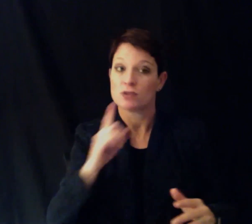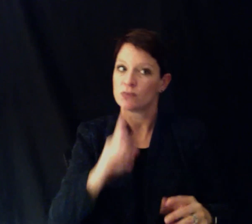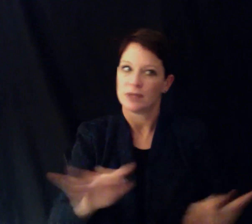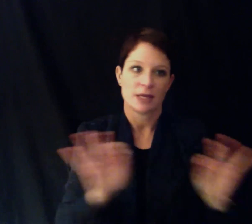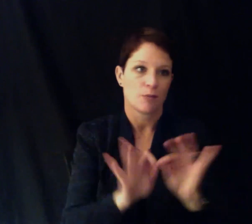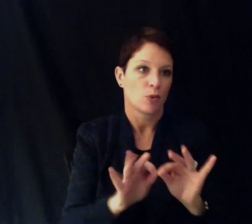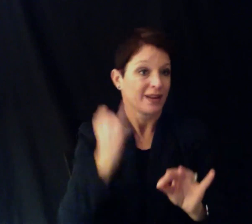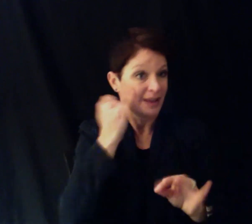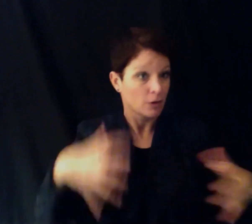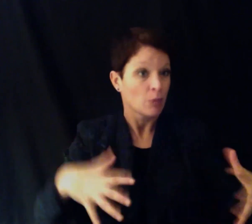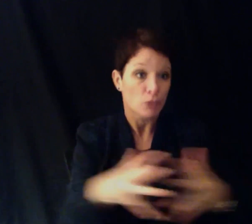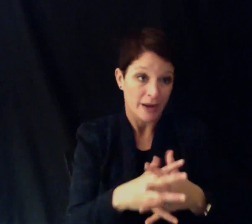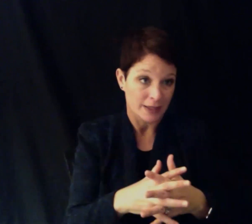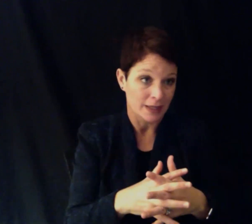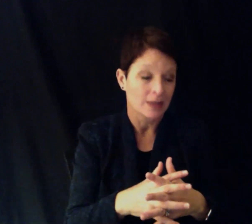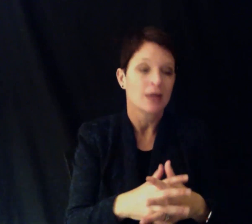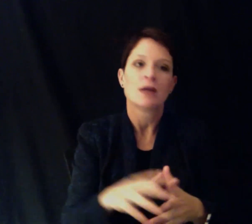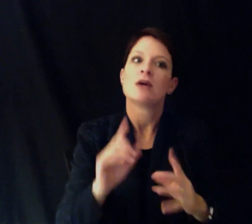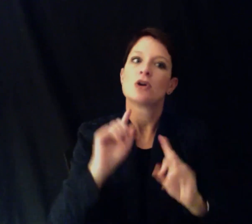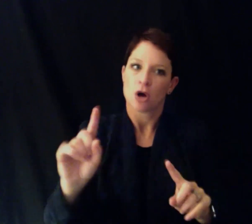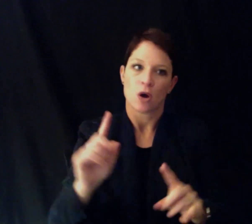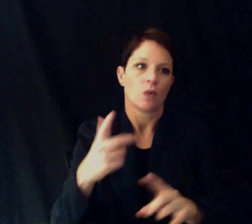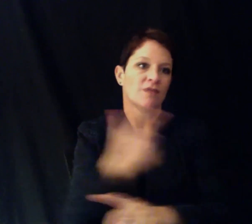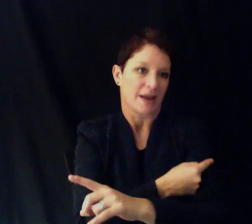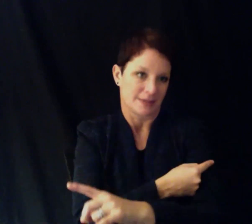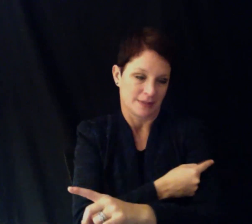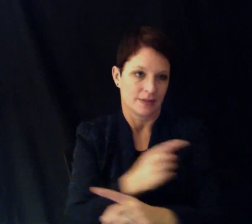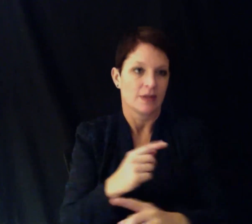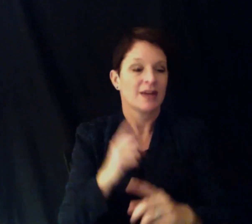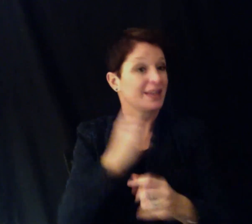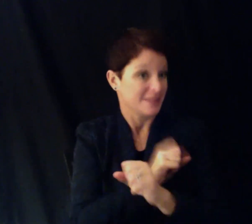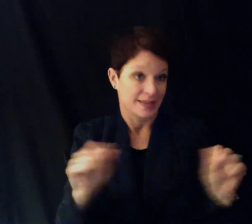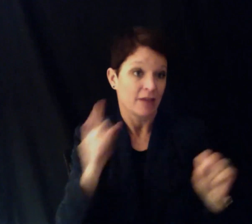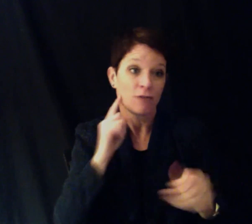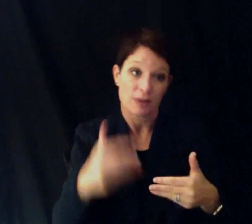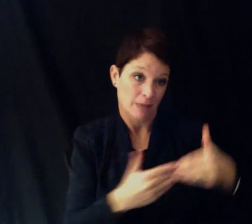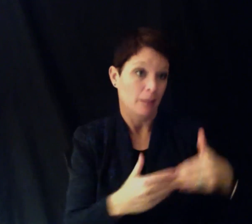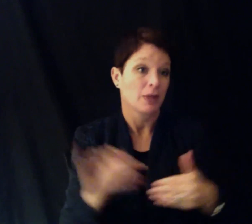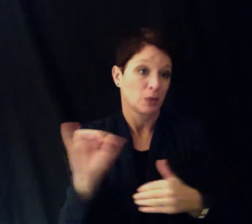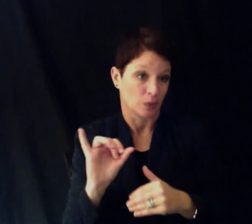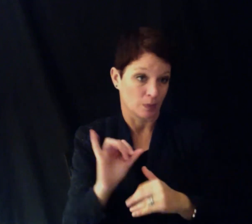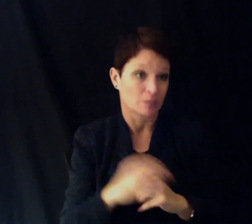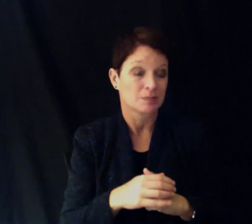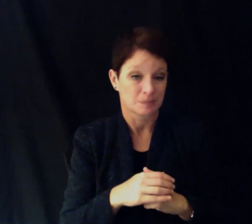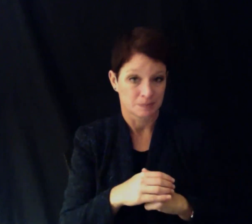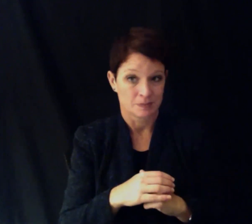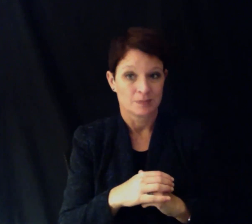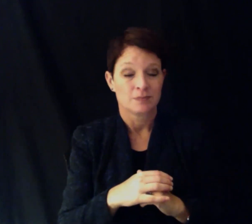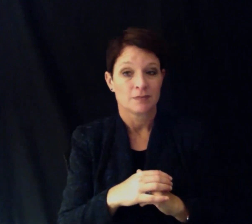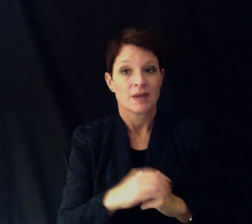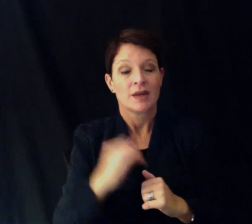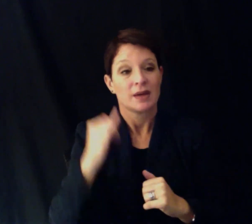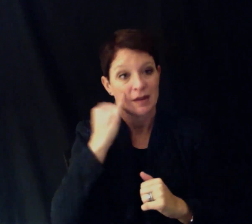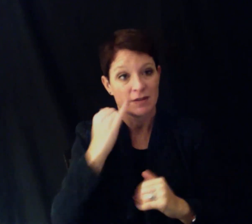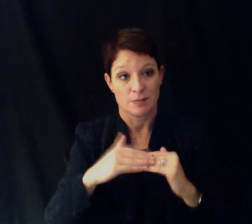for people who are pregnant, and the vaccine is safe in pregnancy. So, and if it's been at